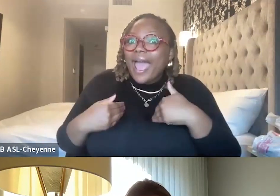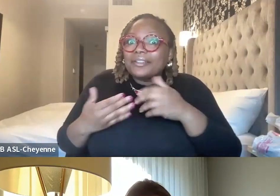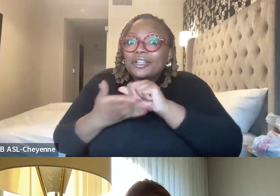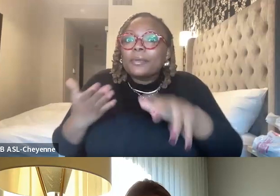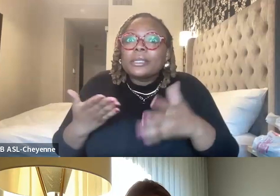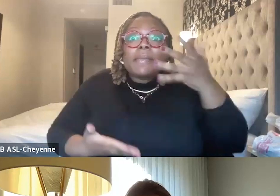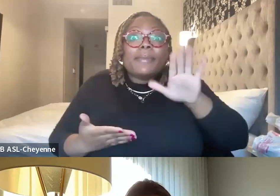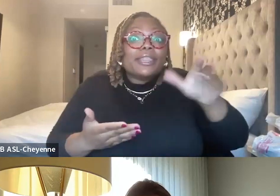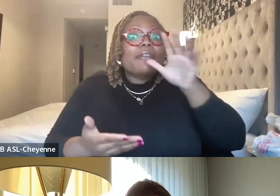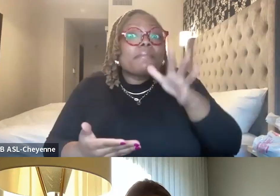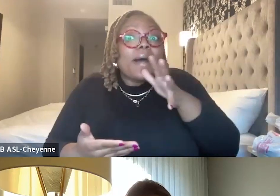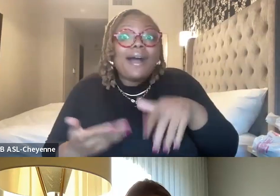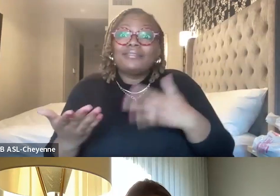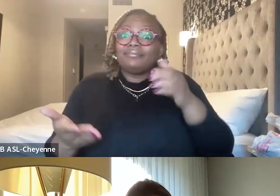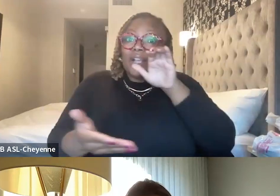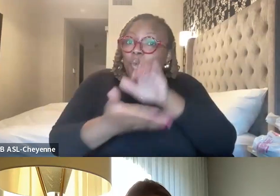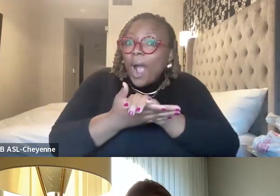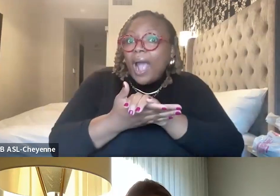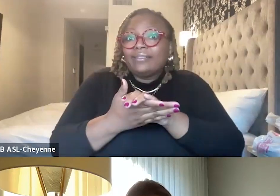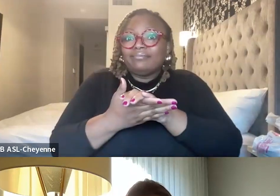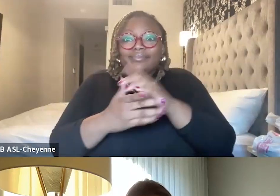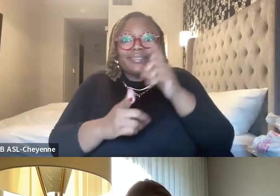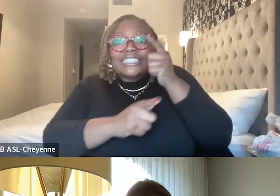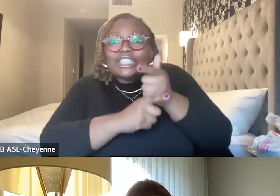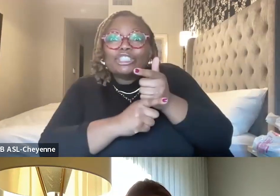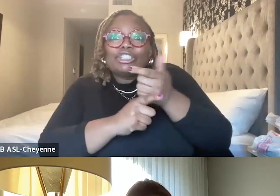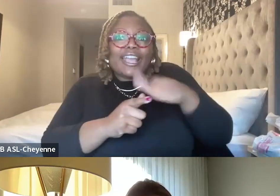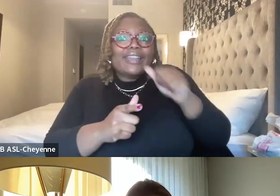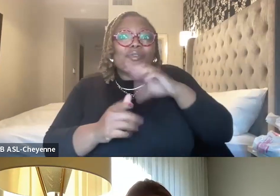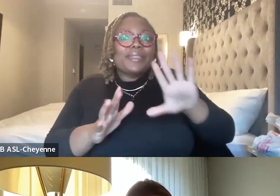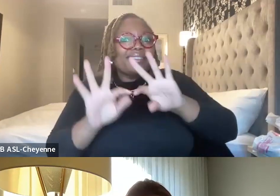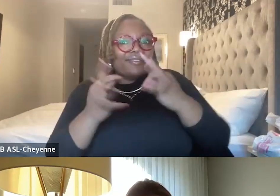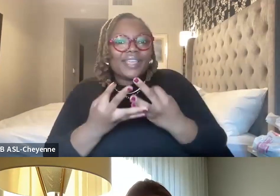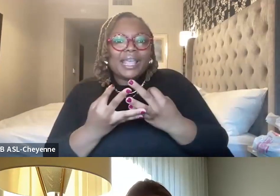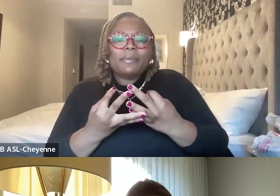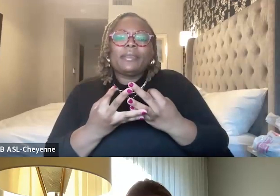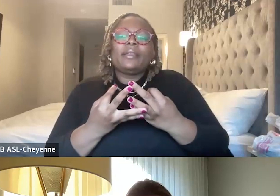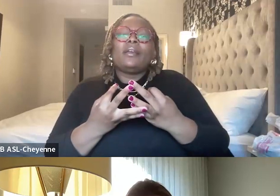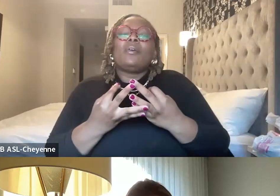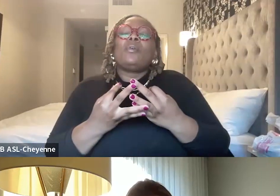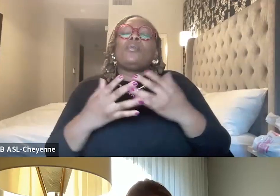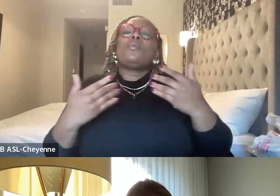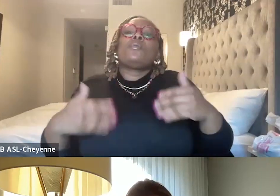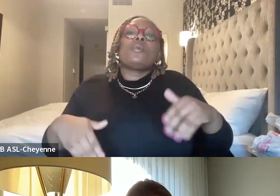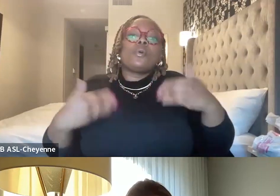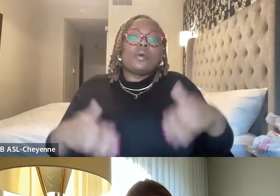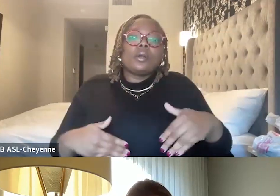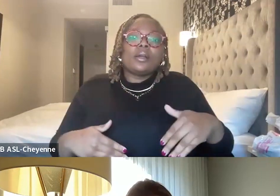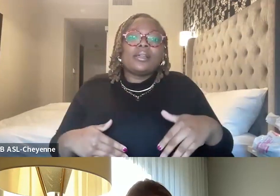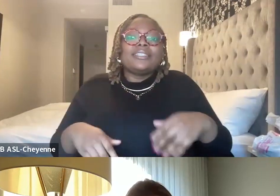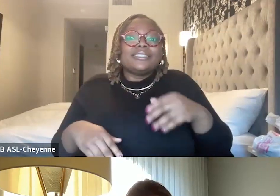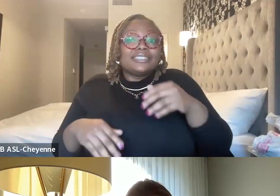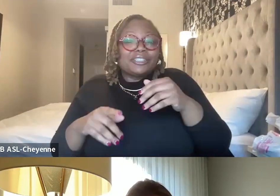maybe are their wives, I don't know. And so the idea of the film was like, pick women from very